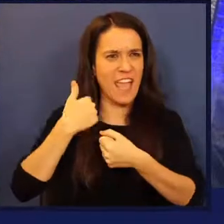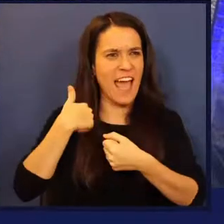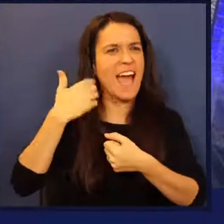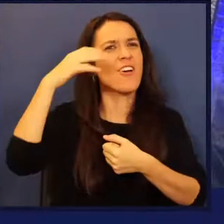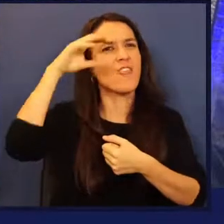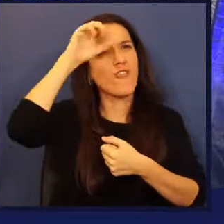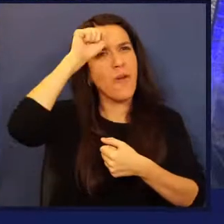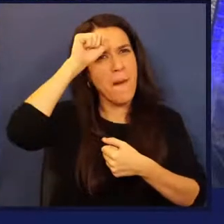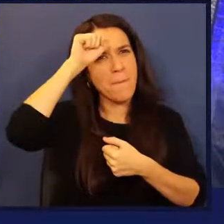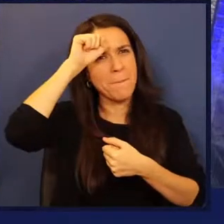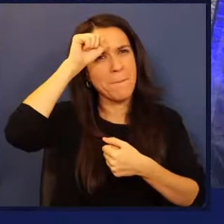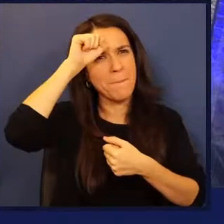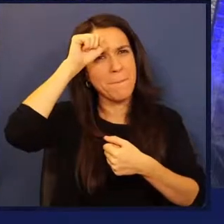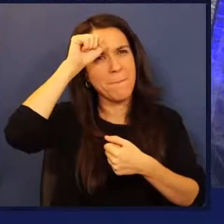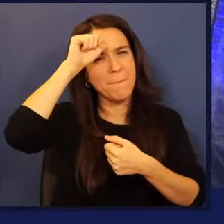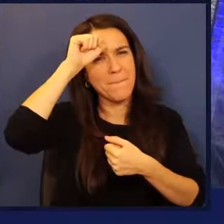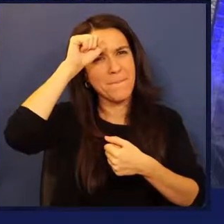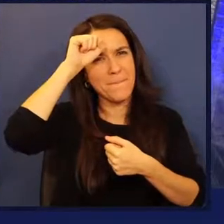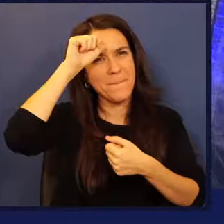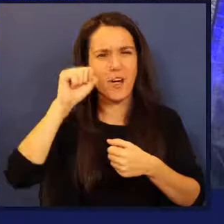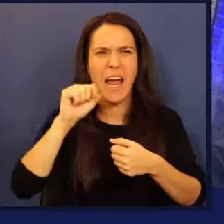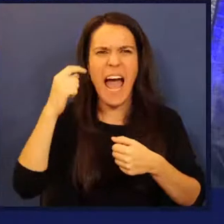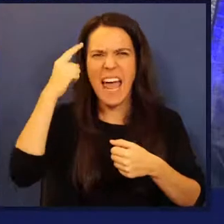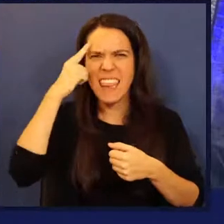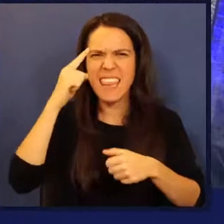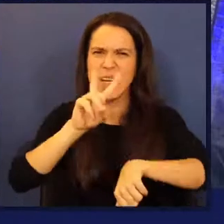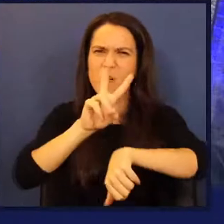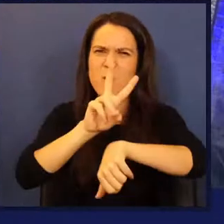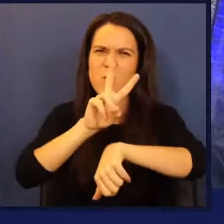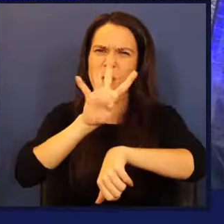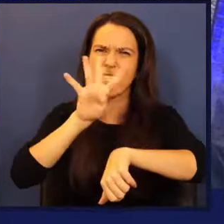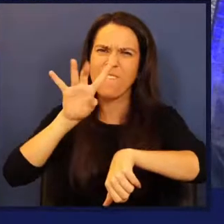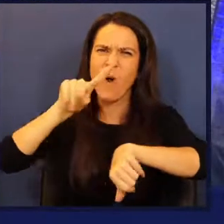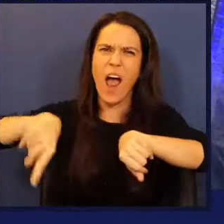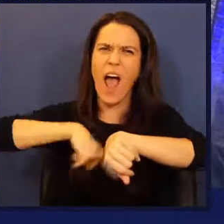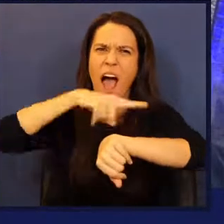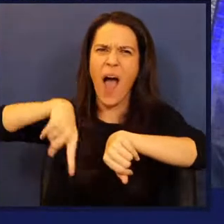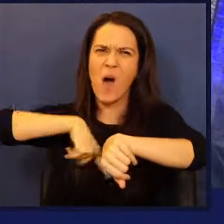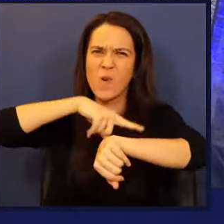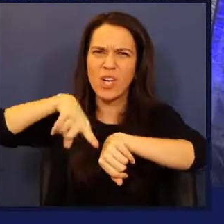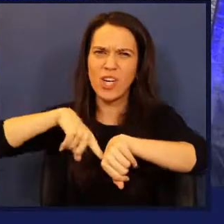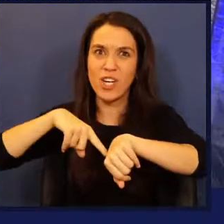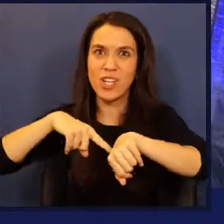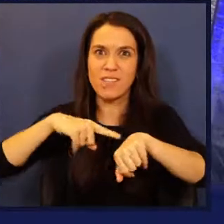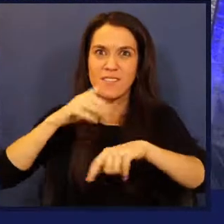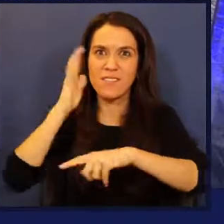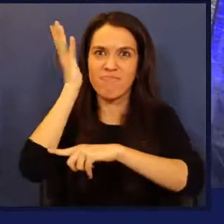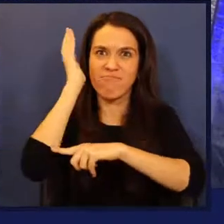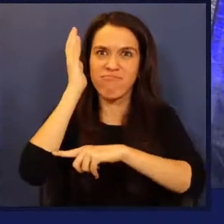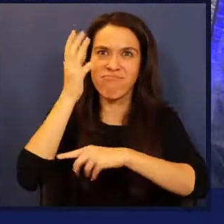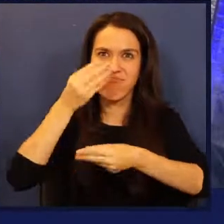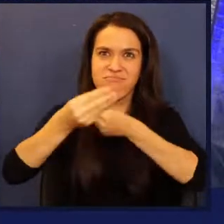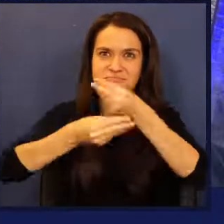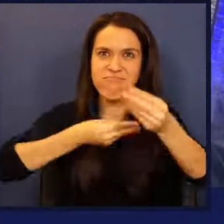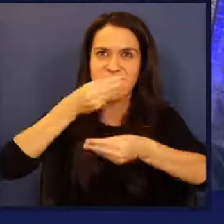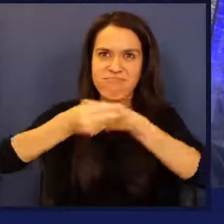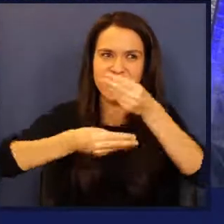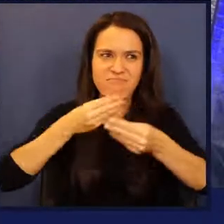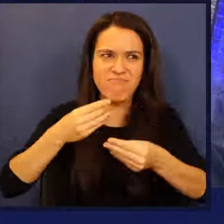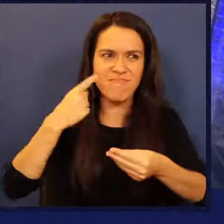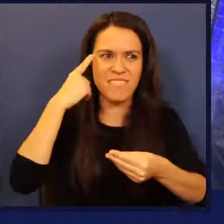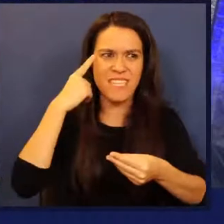I forgot because it was a 24-hour thing. I don't know about you, Alicia. Do you remember his... So I remember Anthony